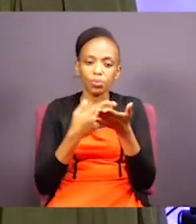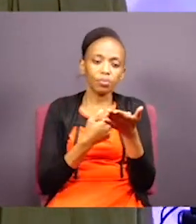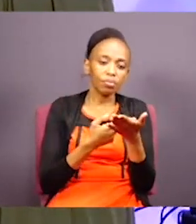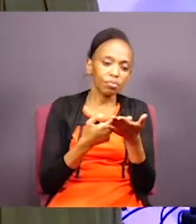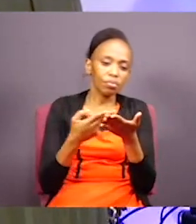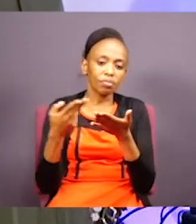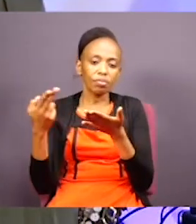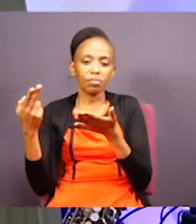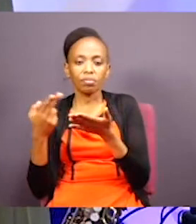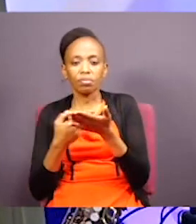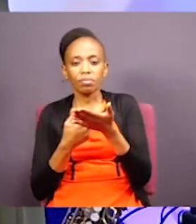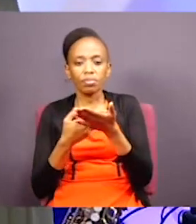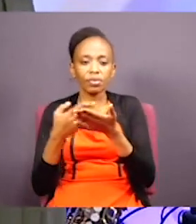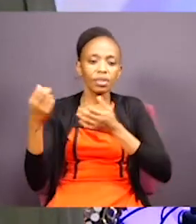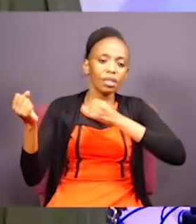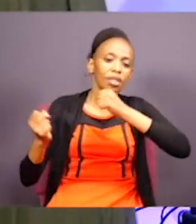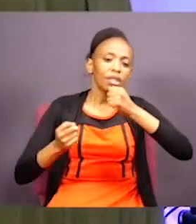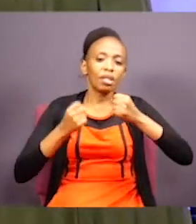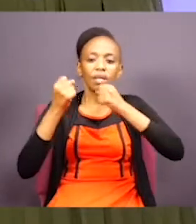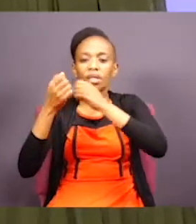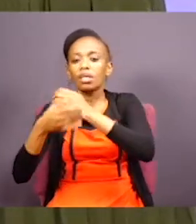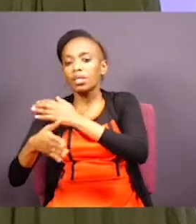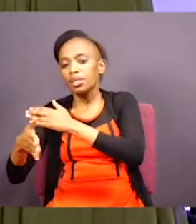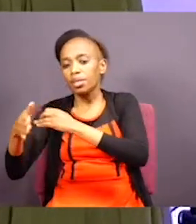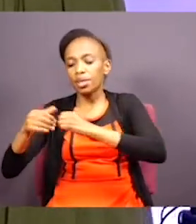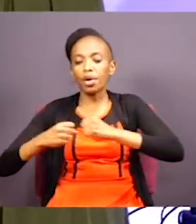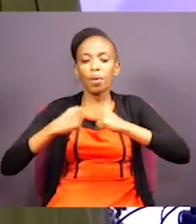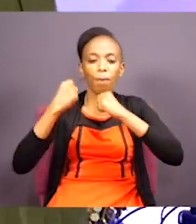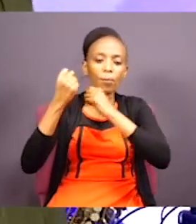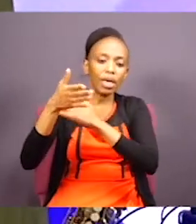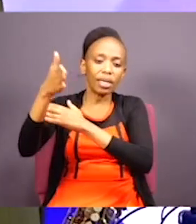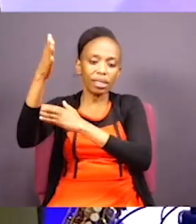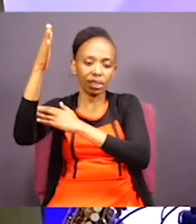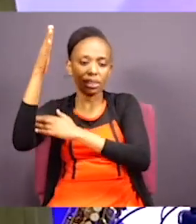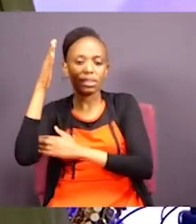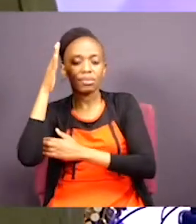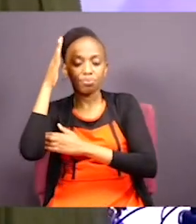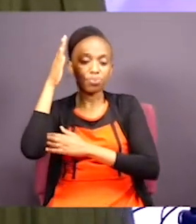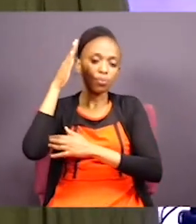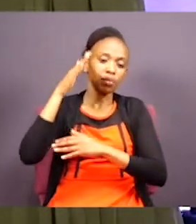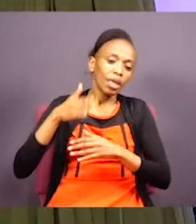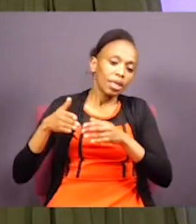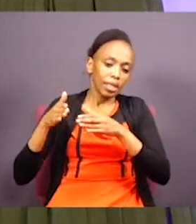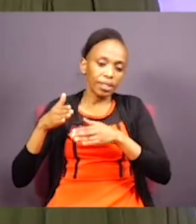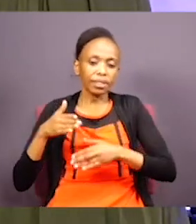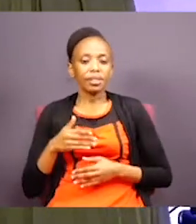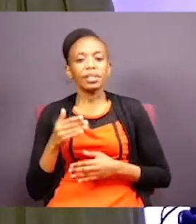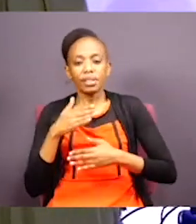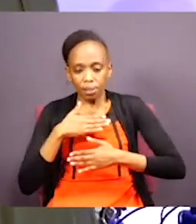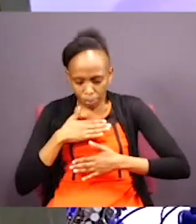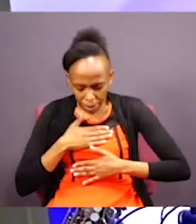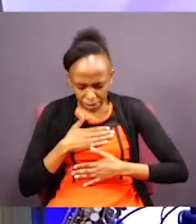Holy, holy God Almighty, it's